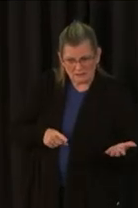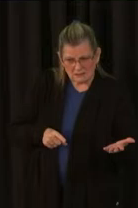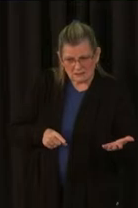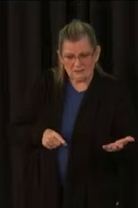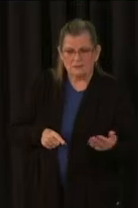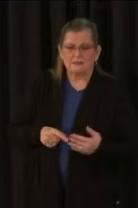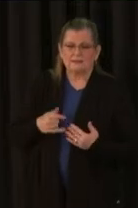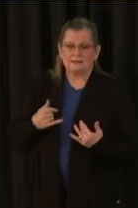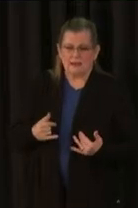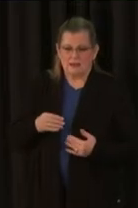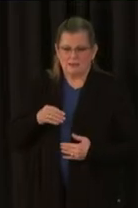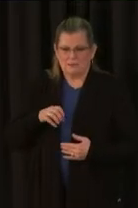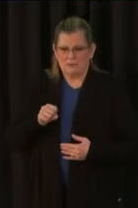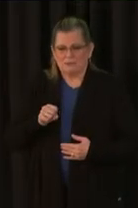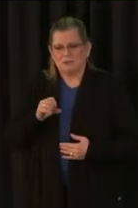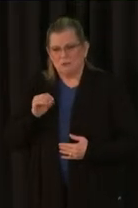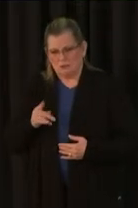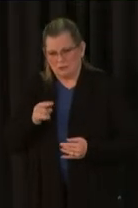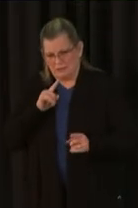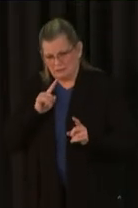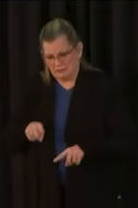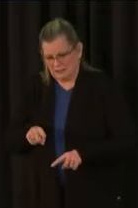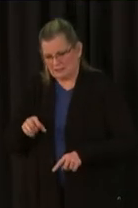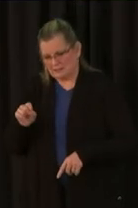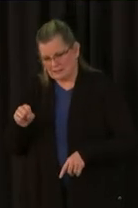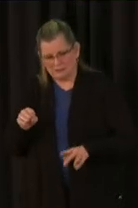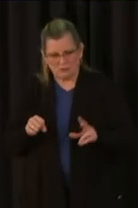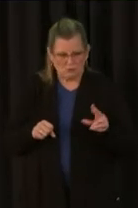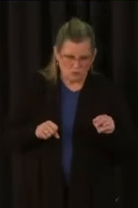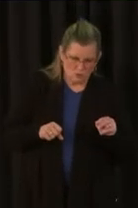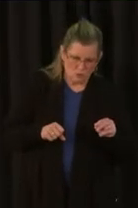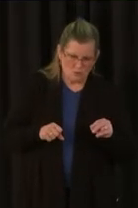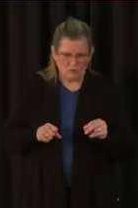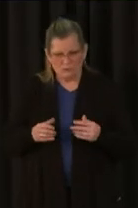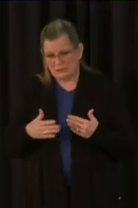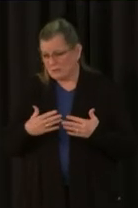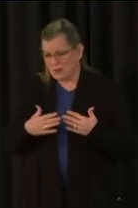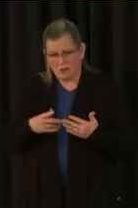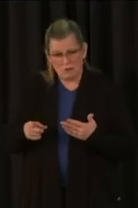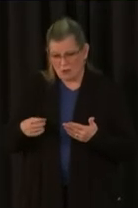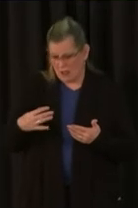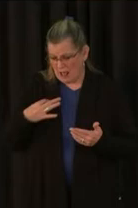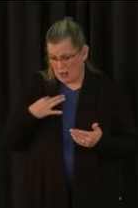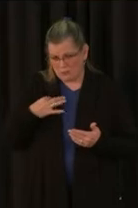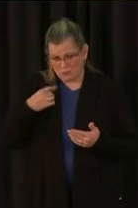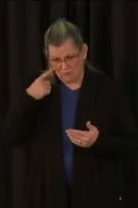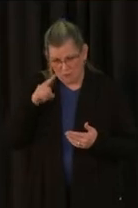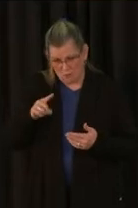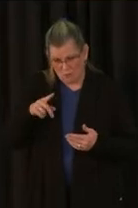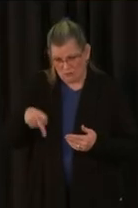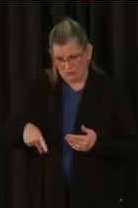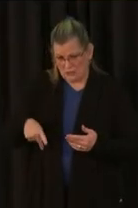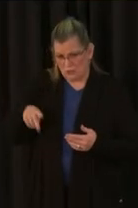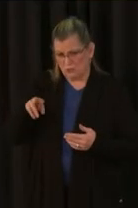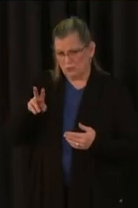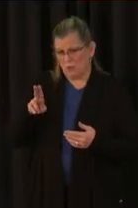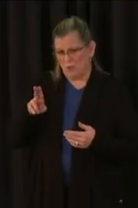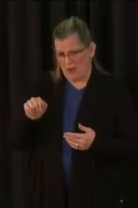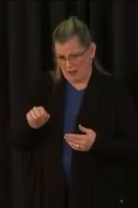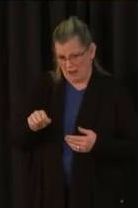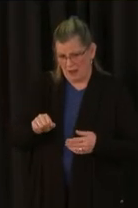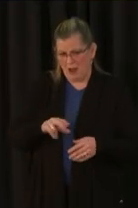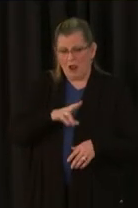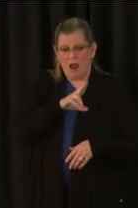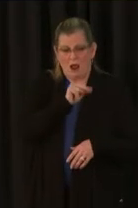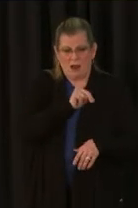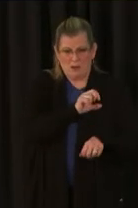So I heard parts of that. It doesn't matter whether you are eligible for PUA under this particular, any